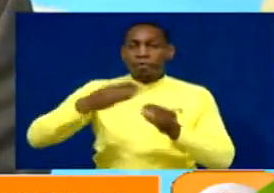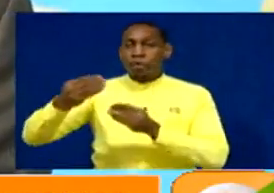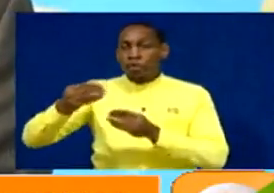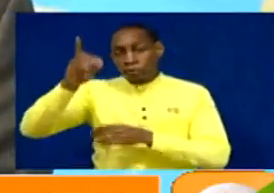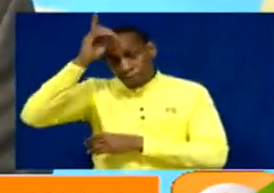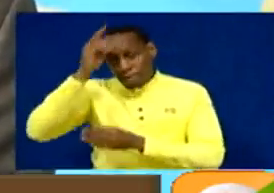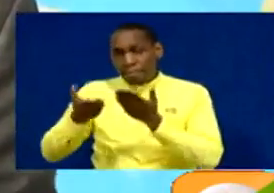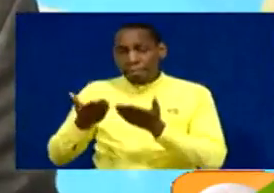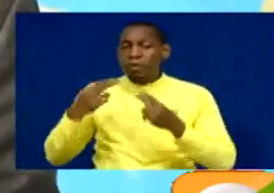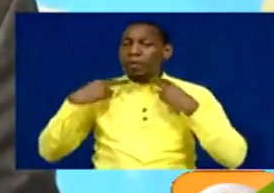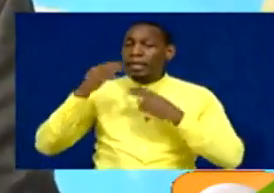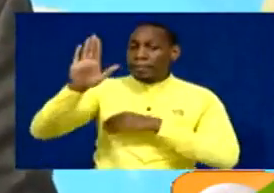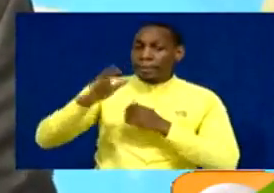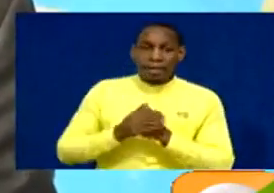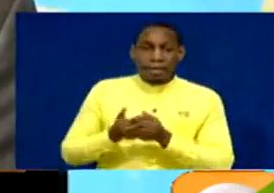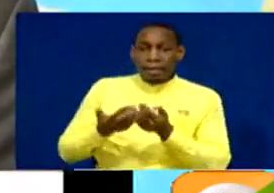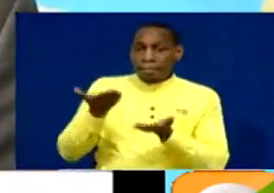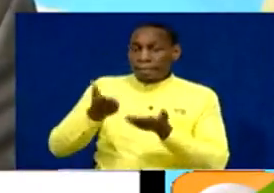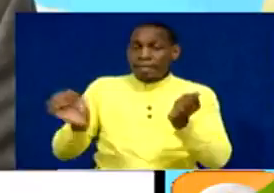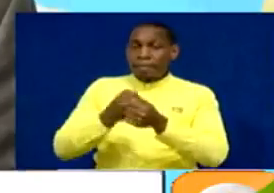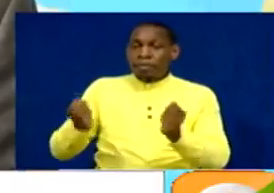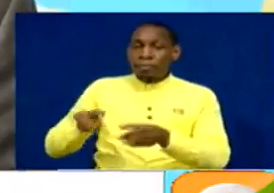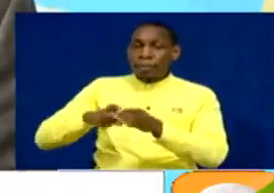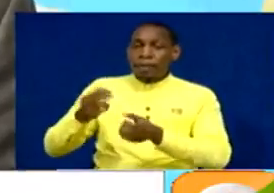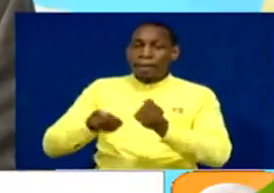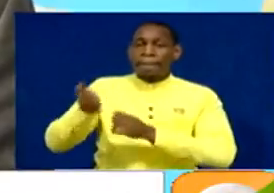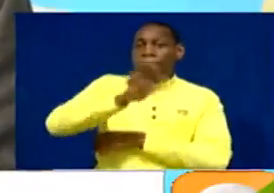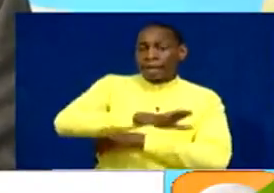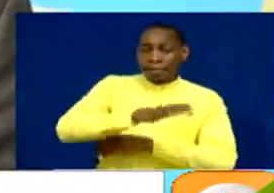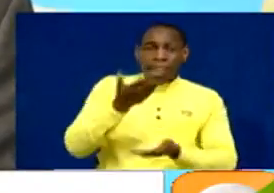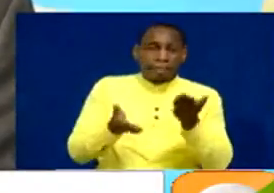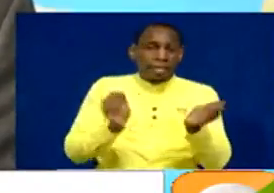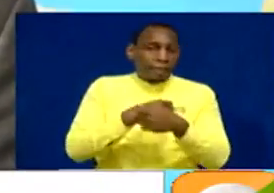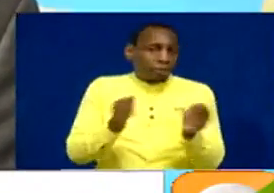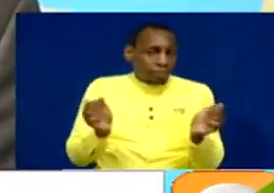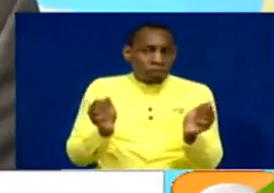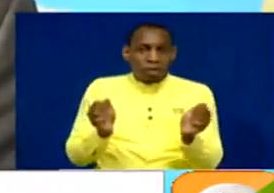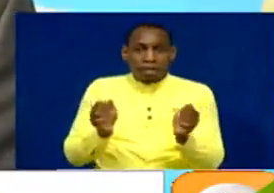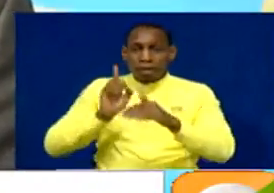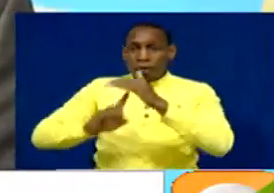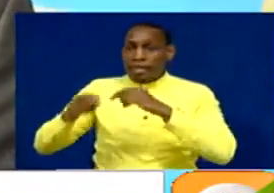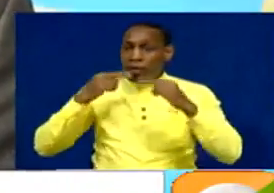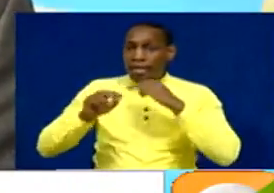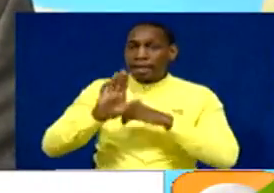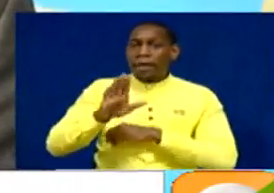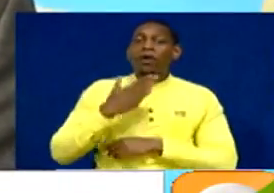going, because you may get stuck. You may not be able to board a vehicle back, or you may not be able to enter the